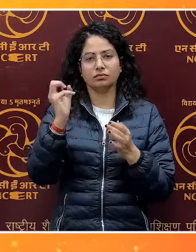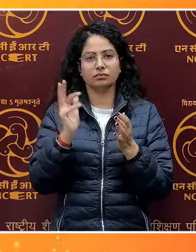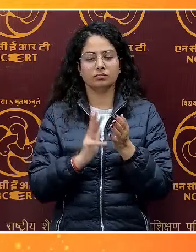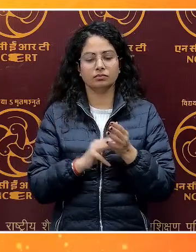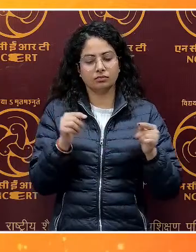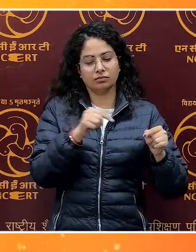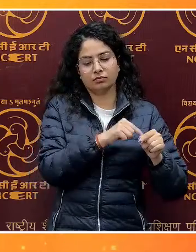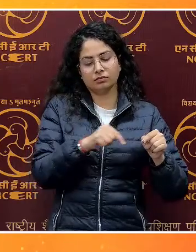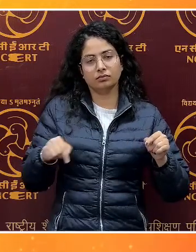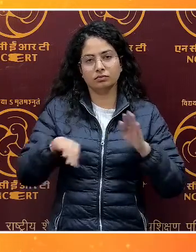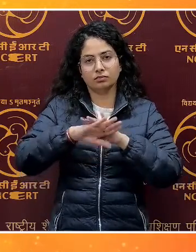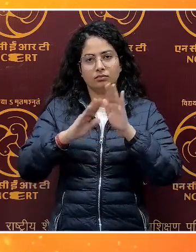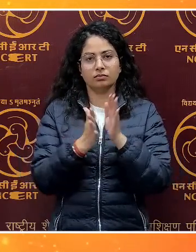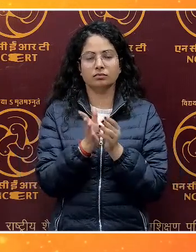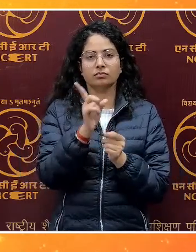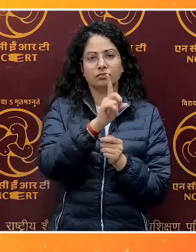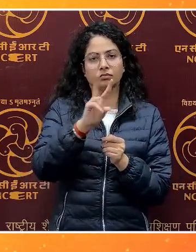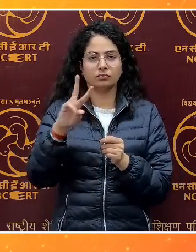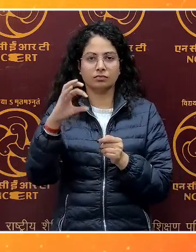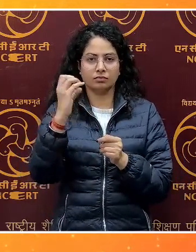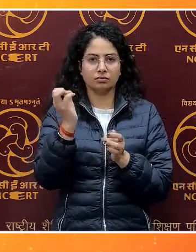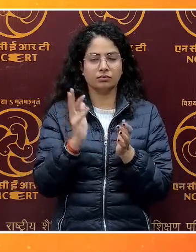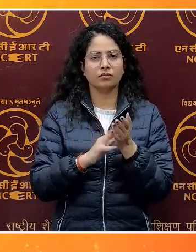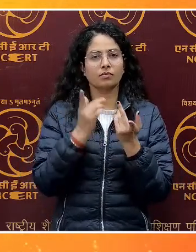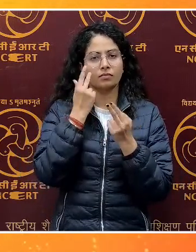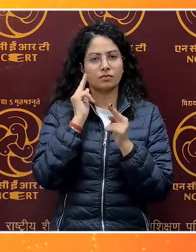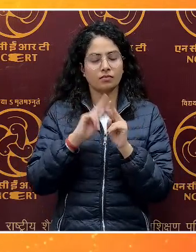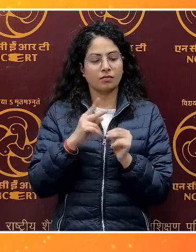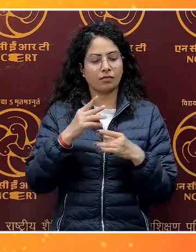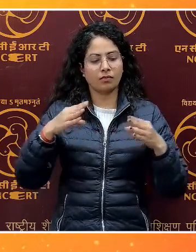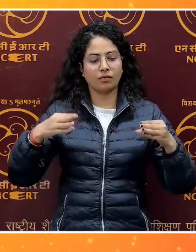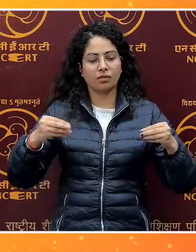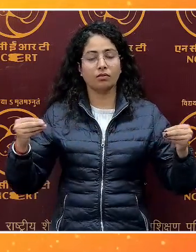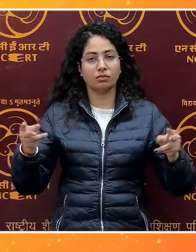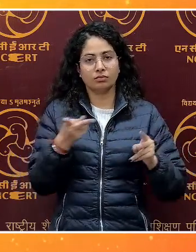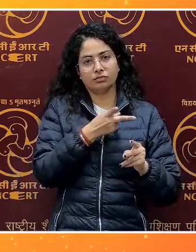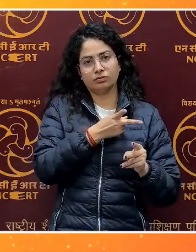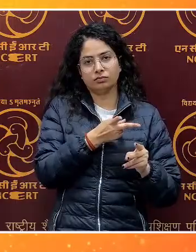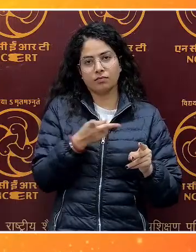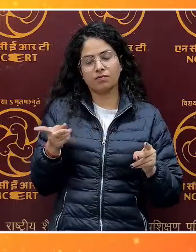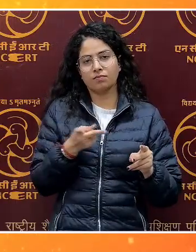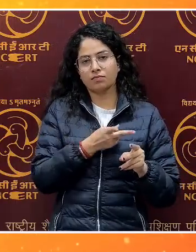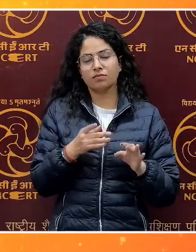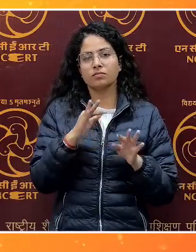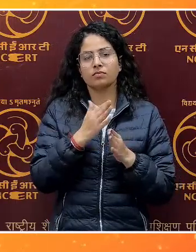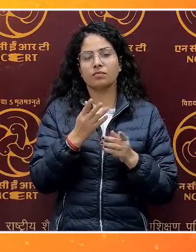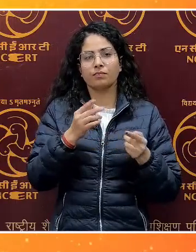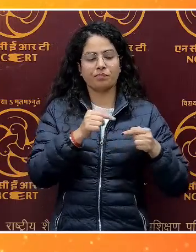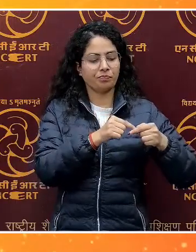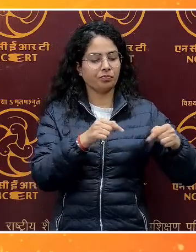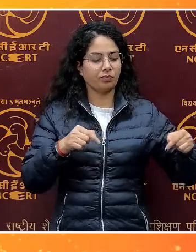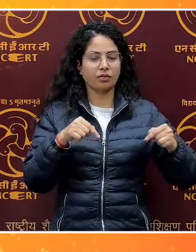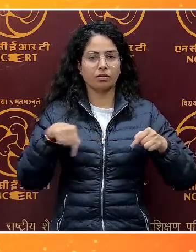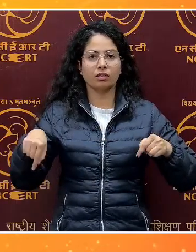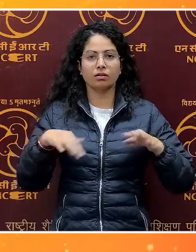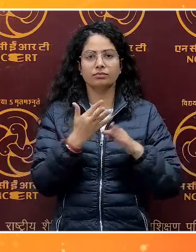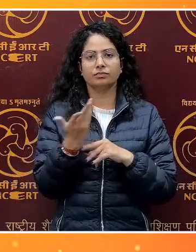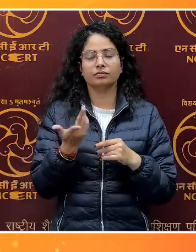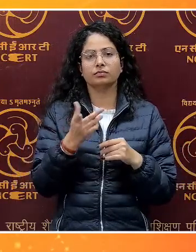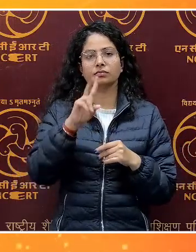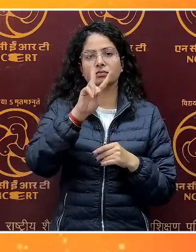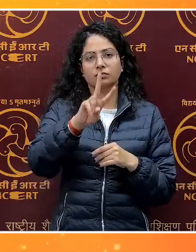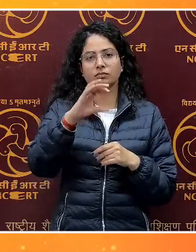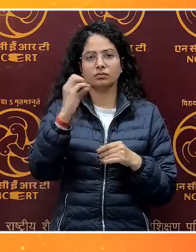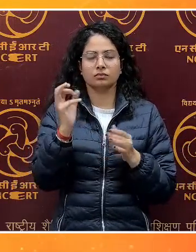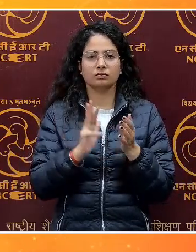is 12 centimeters. If each cone has a height of 2 centimeters, then find the